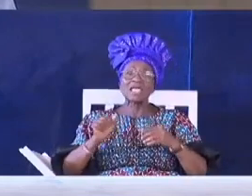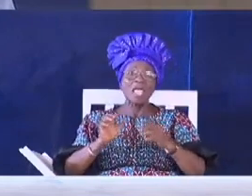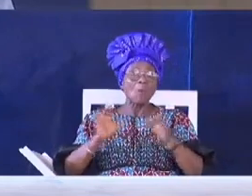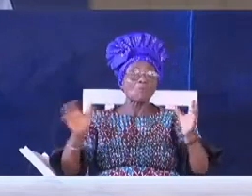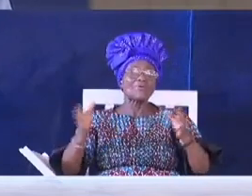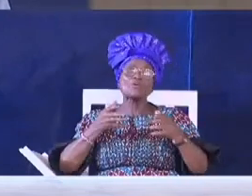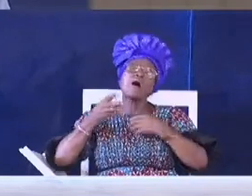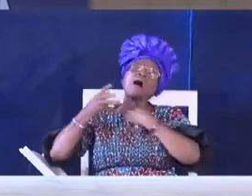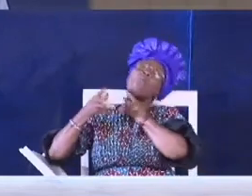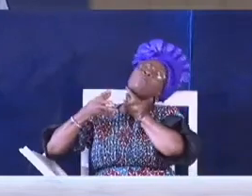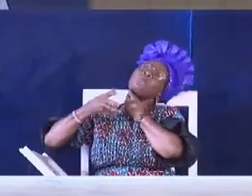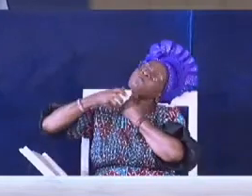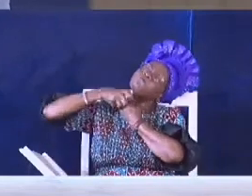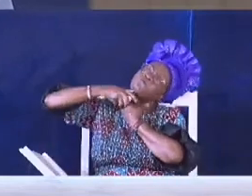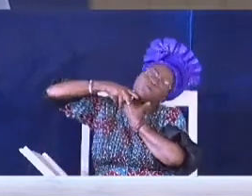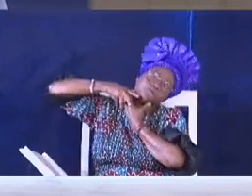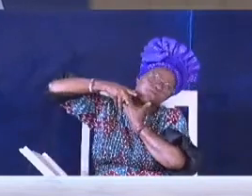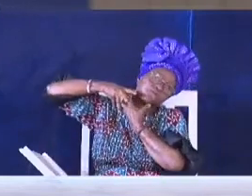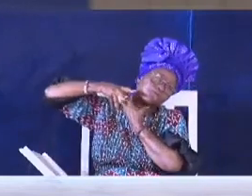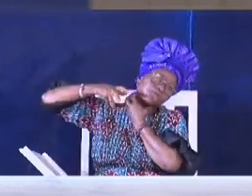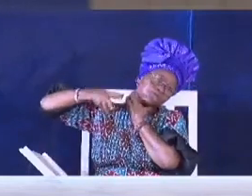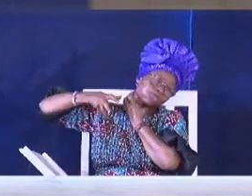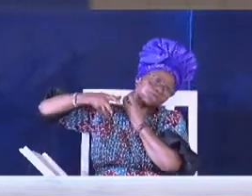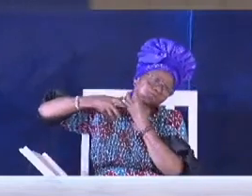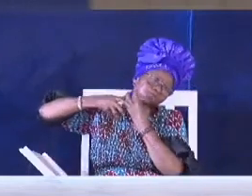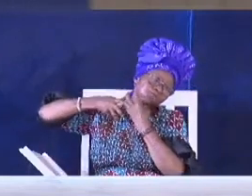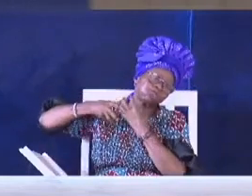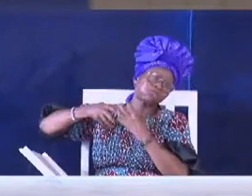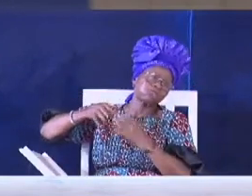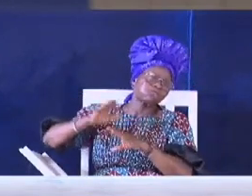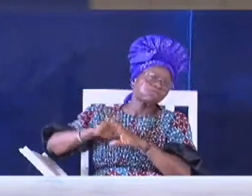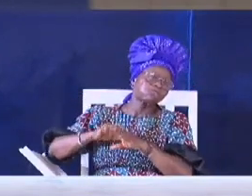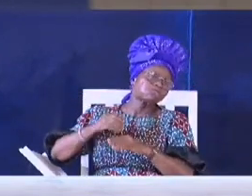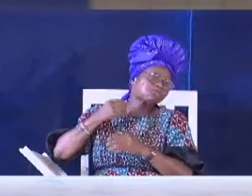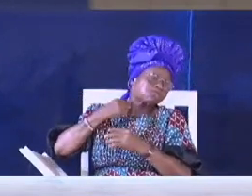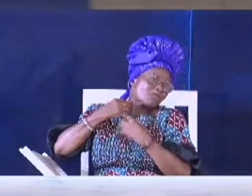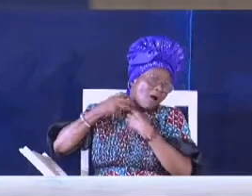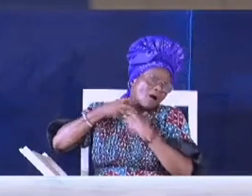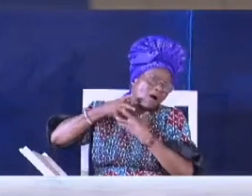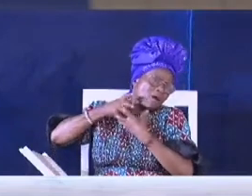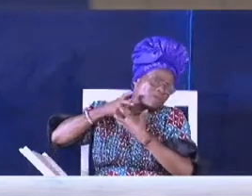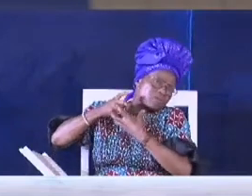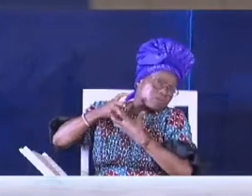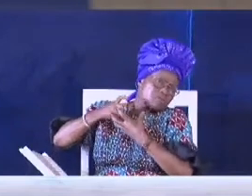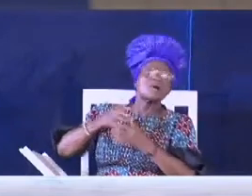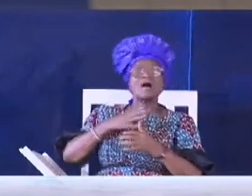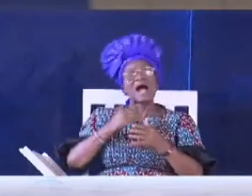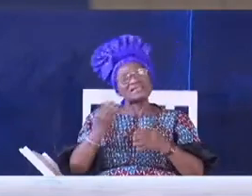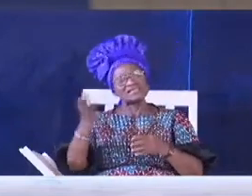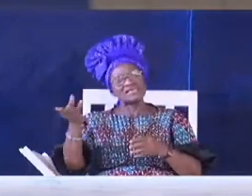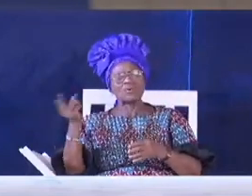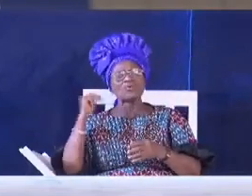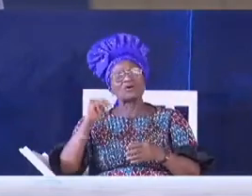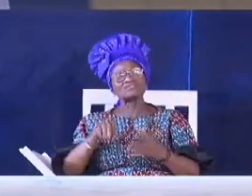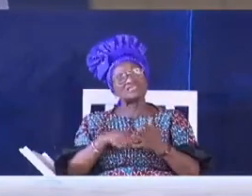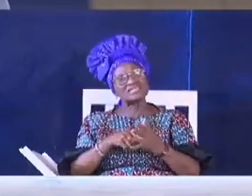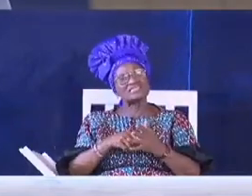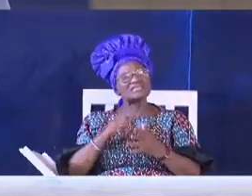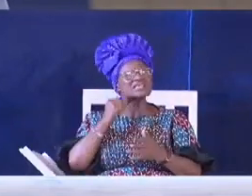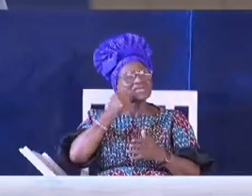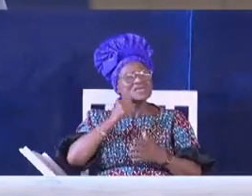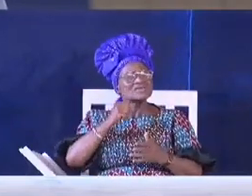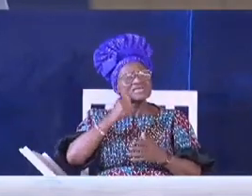big growth on his neck. And there was this lady sitting next to